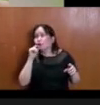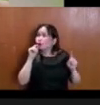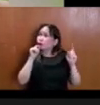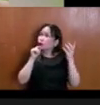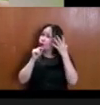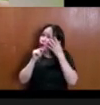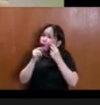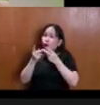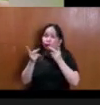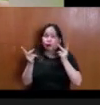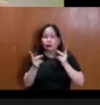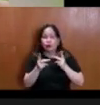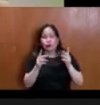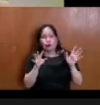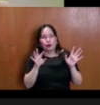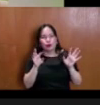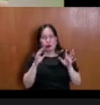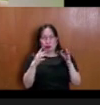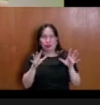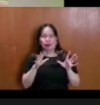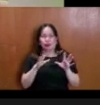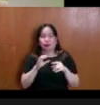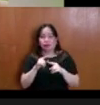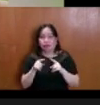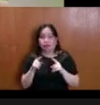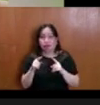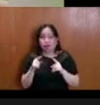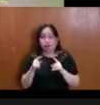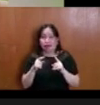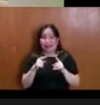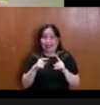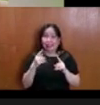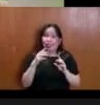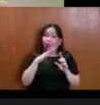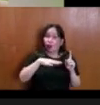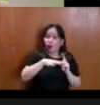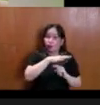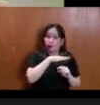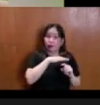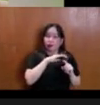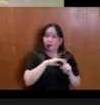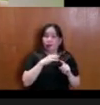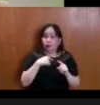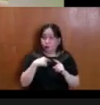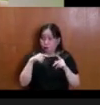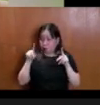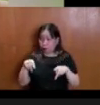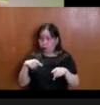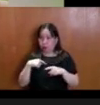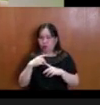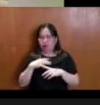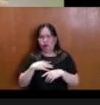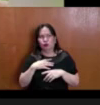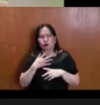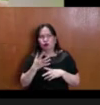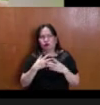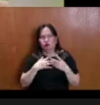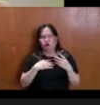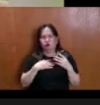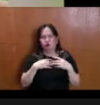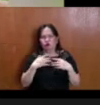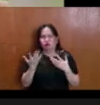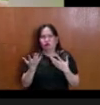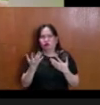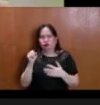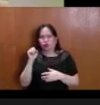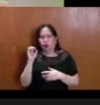know, like go green and go digital. But for the common person, they couldn't care less if they don't have